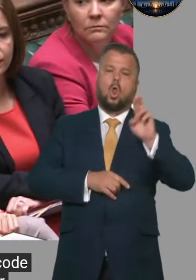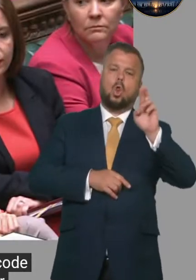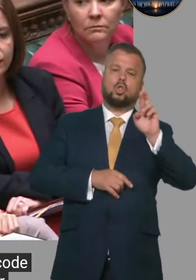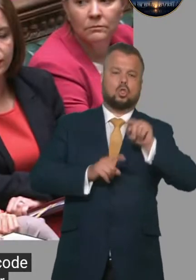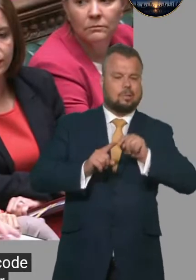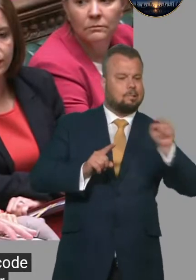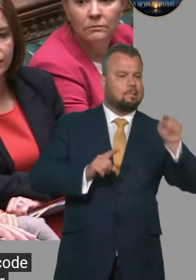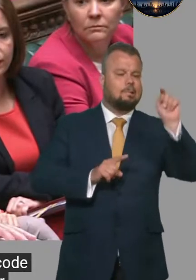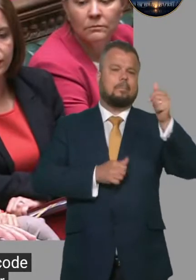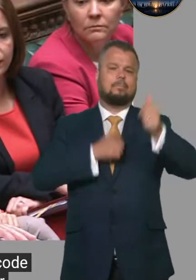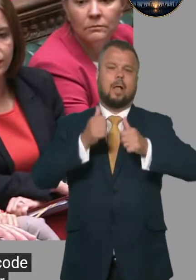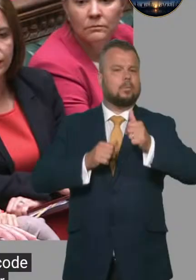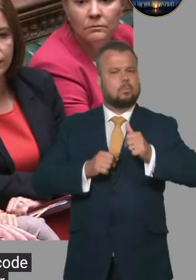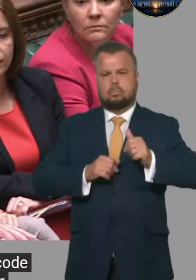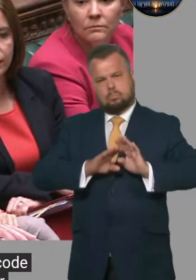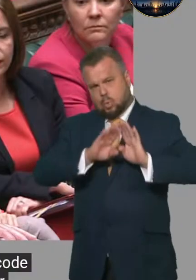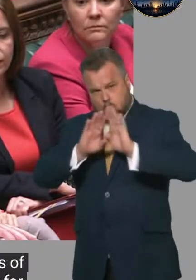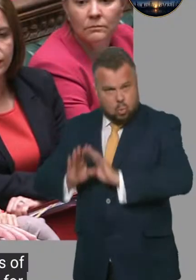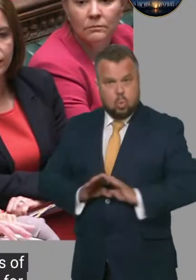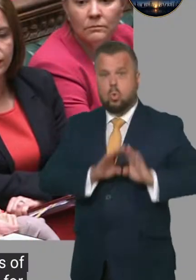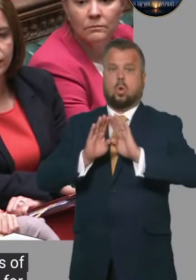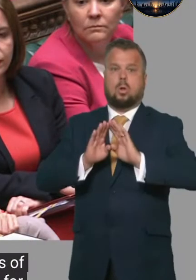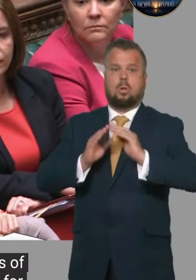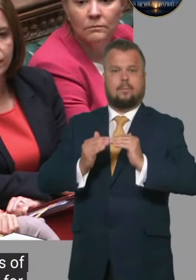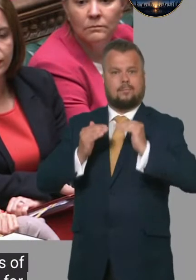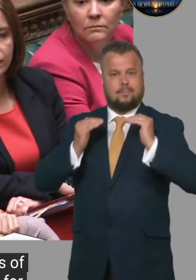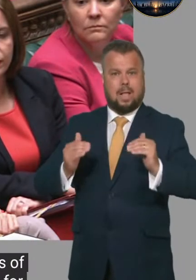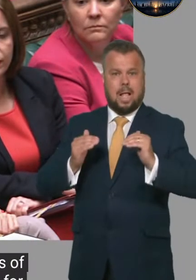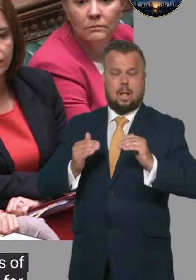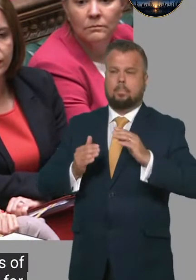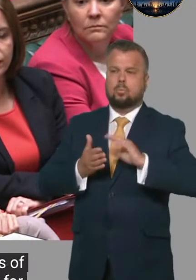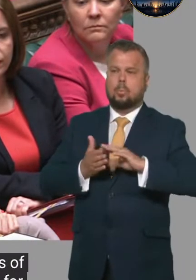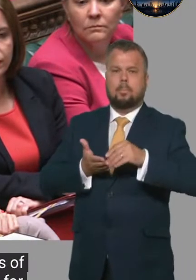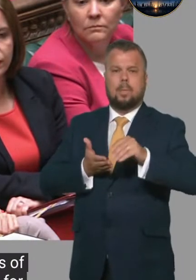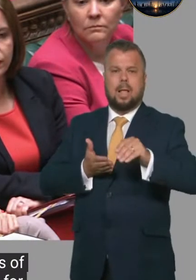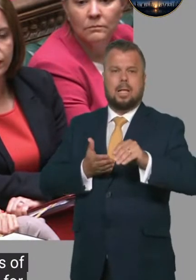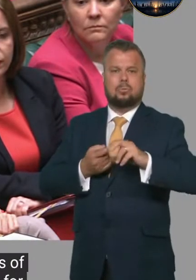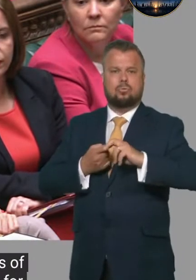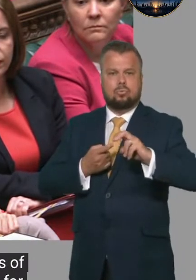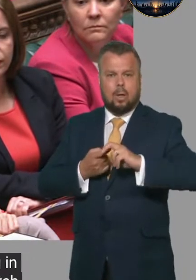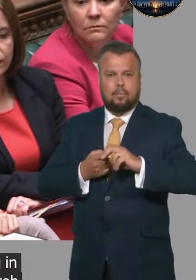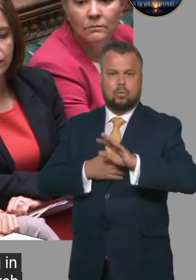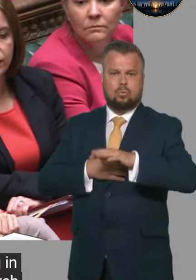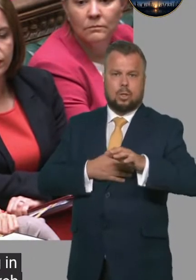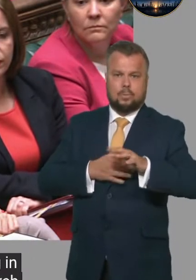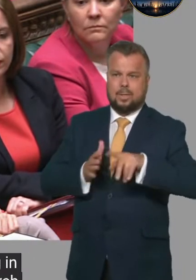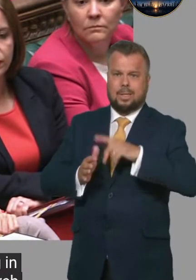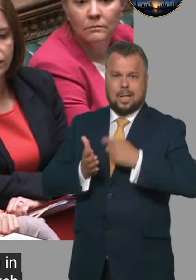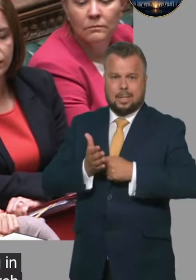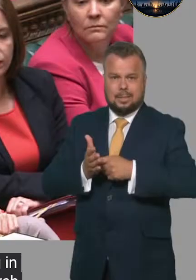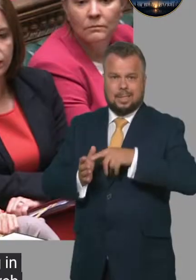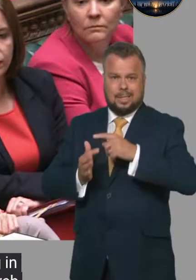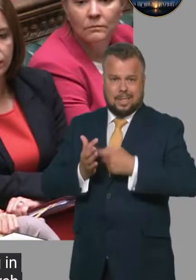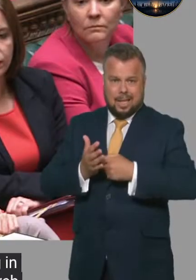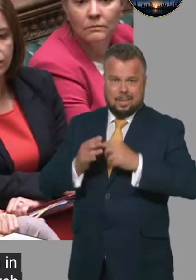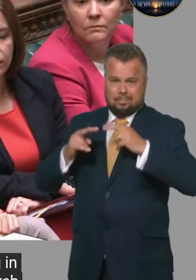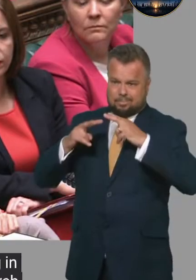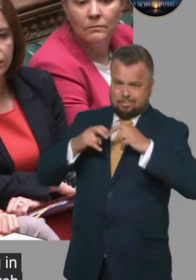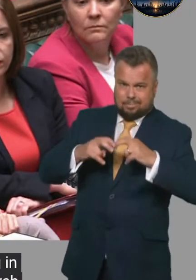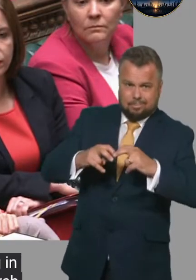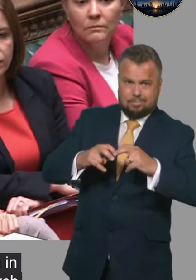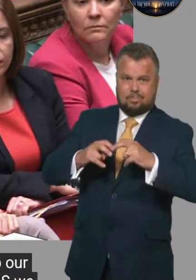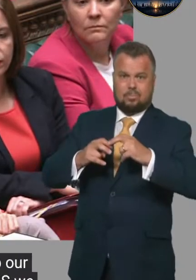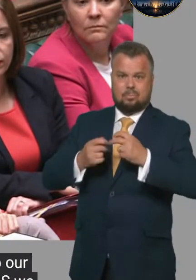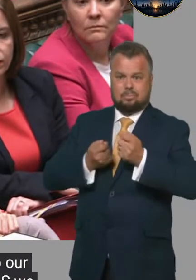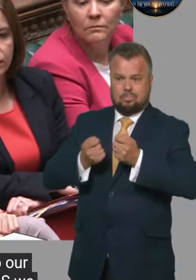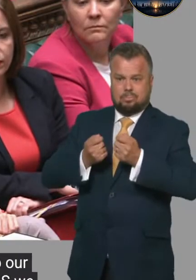cancers. Thanks to our record investment in the NHS, we've the shortest waits for cancer diagnosis on record. He'll be pleased to know that